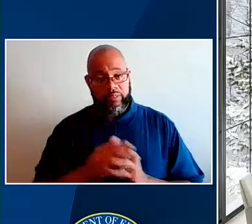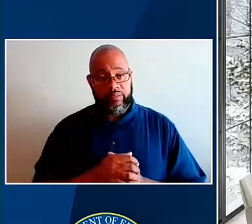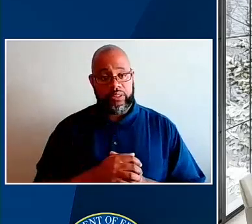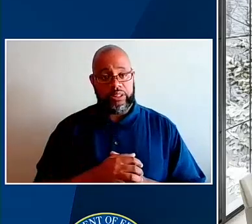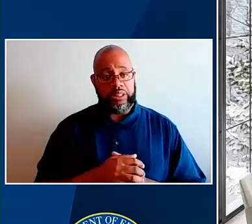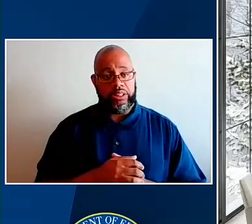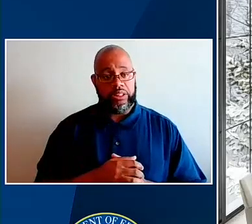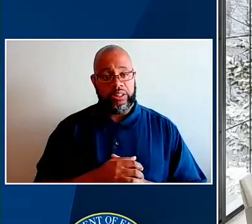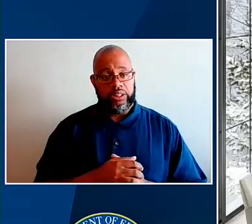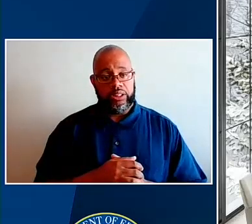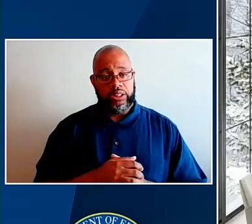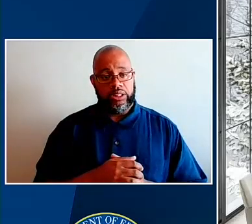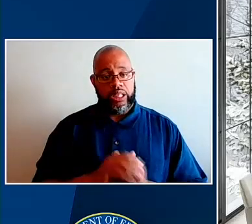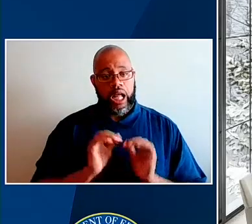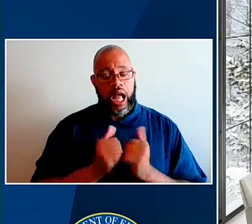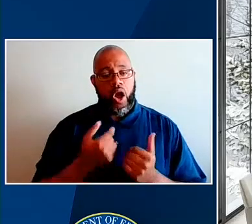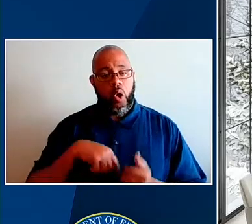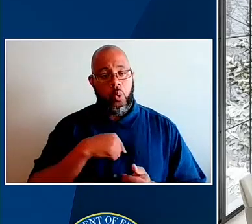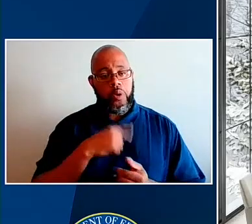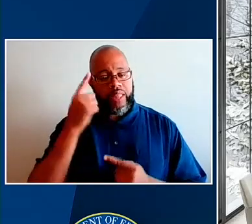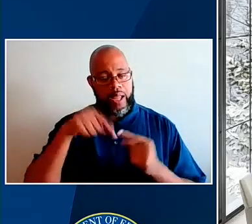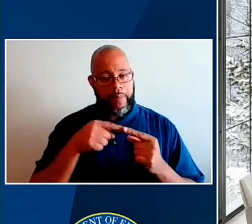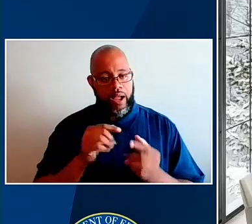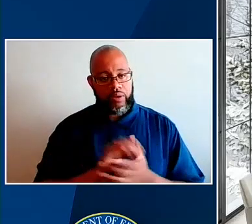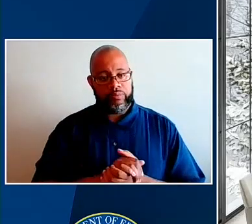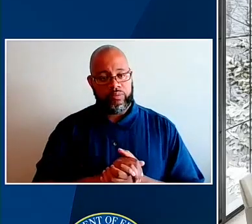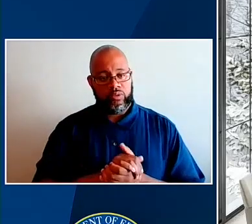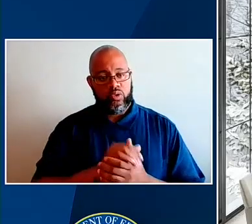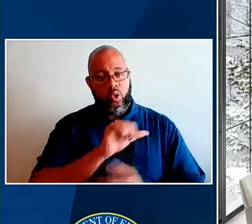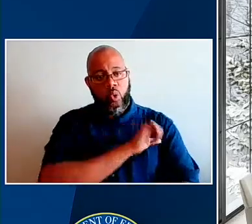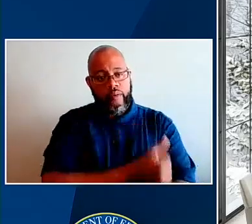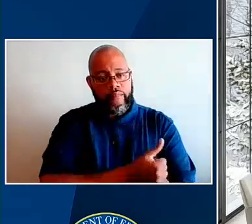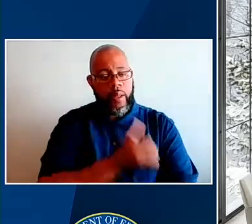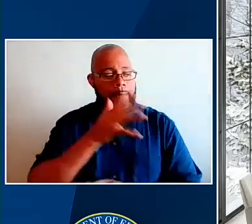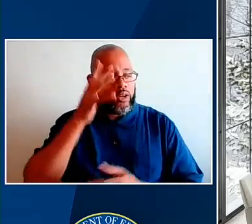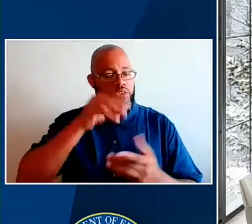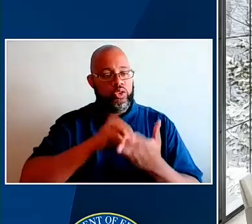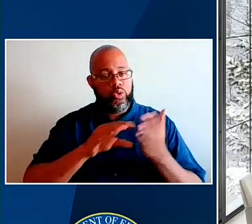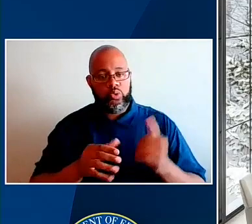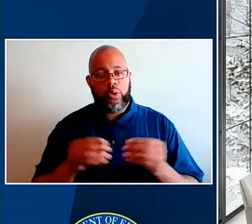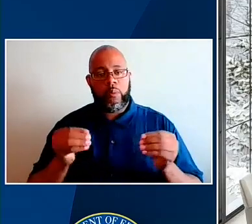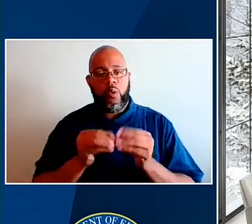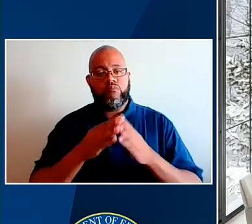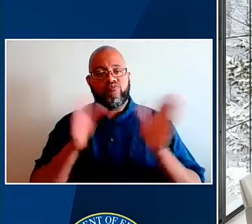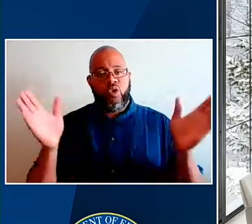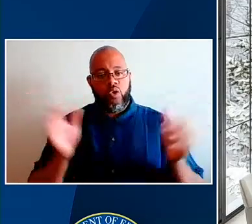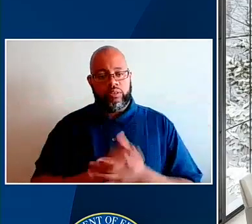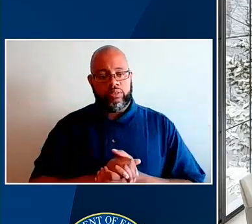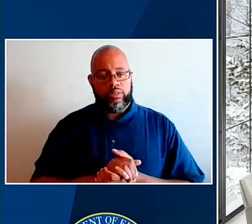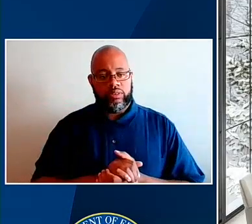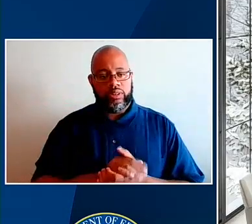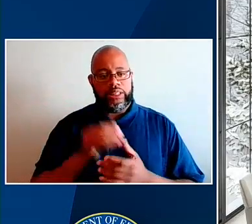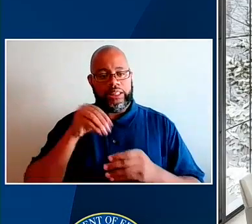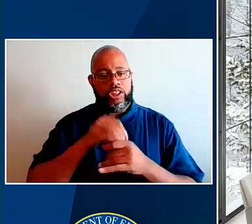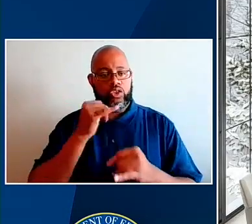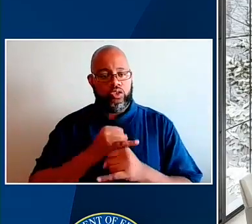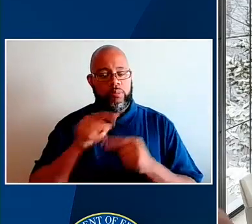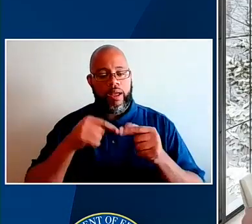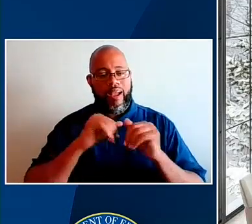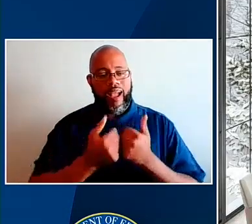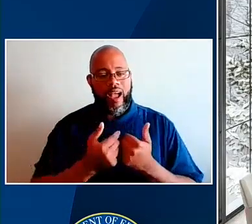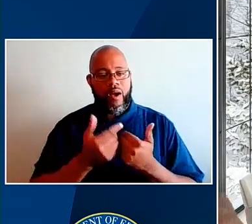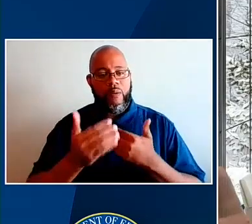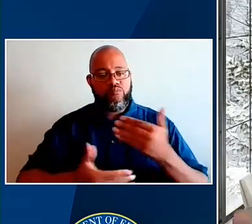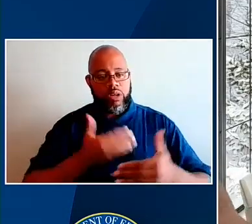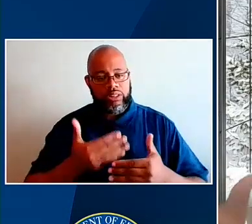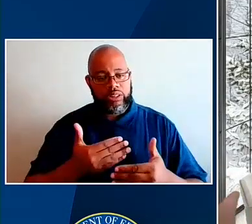having, is how do we think about the authorization of parents and students more broadly in our institutions about how we're